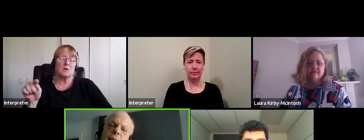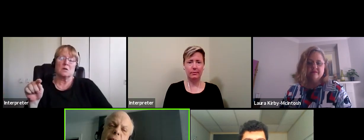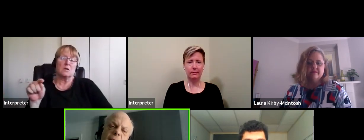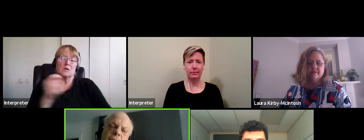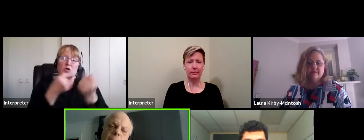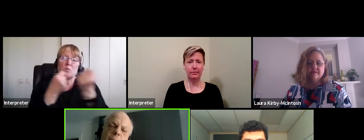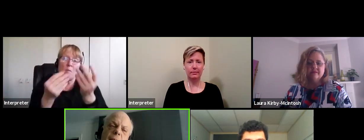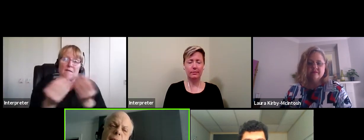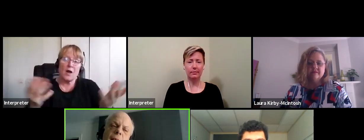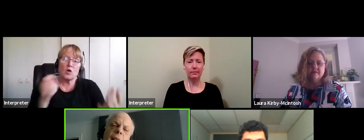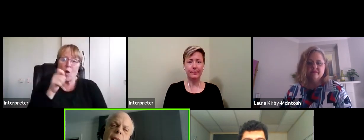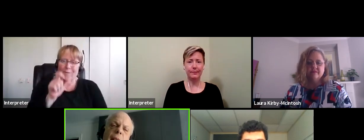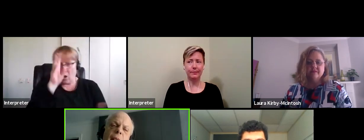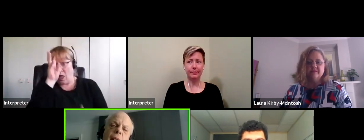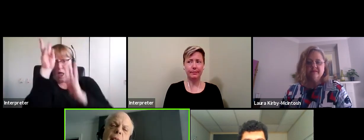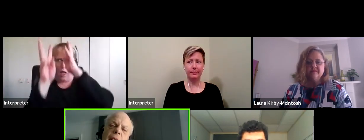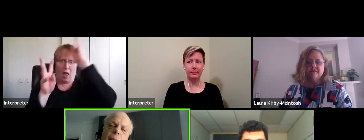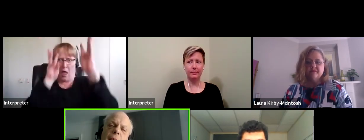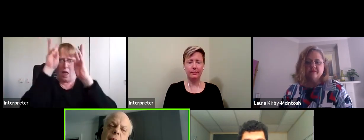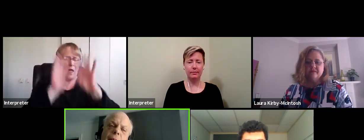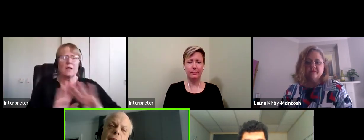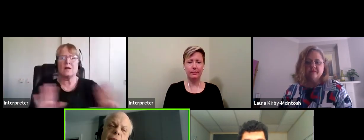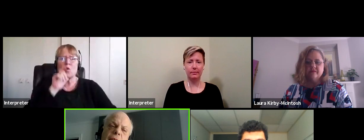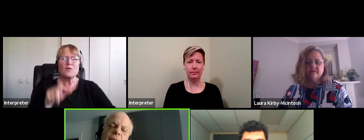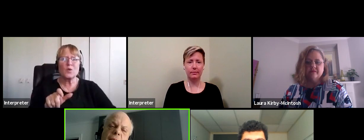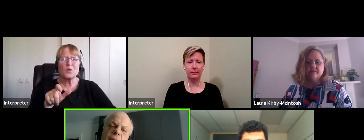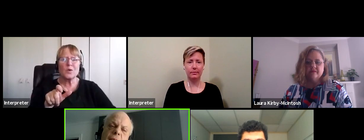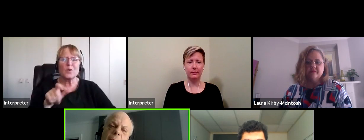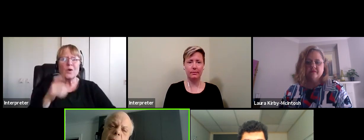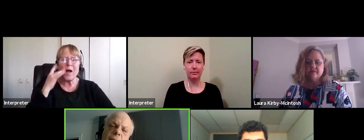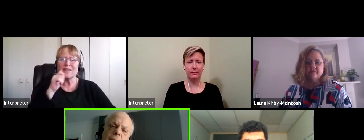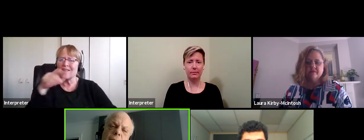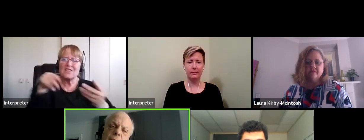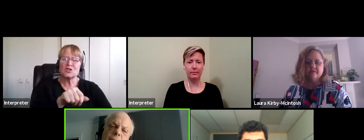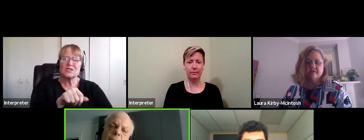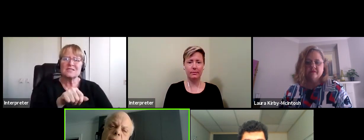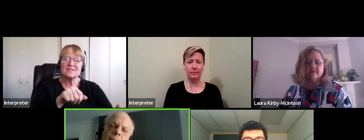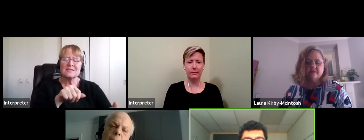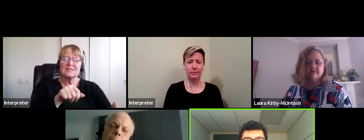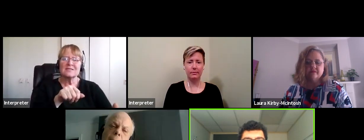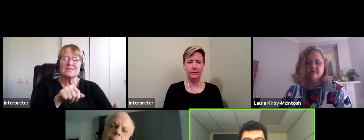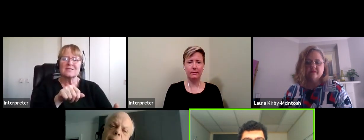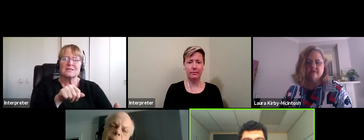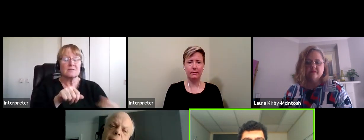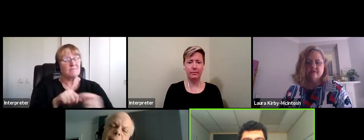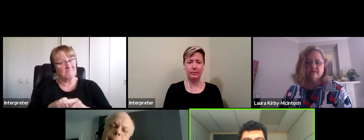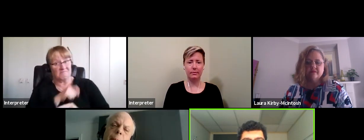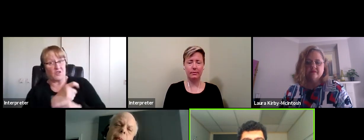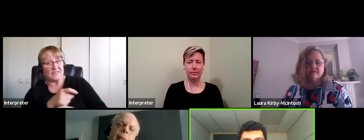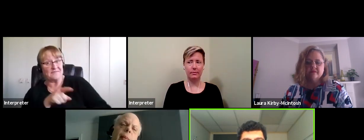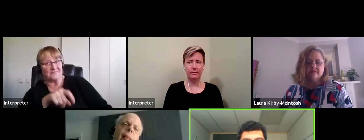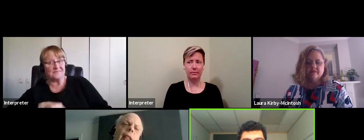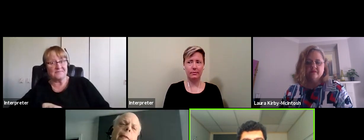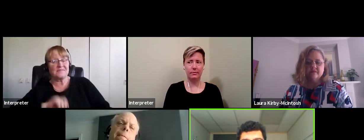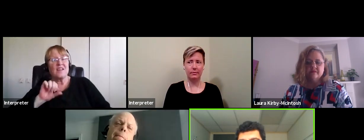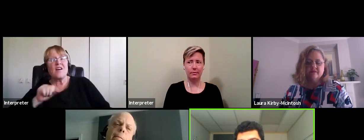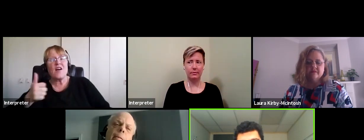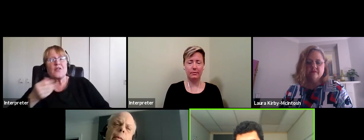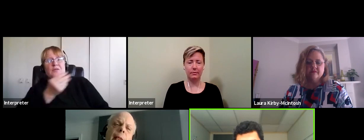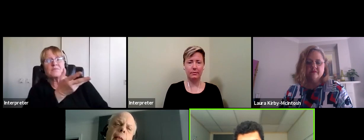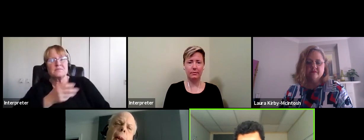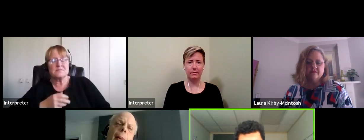to reinvent the same wheel at greater cost, greater inefficiency, and taking much longer. That's right. And the other thing is that there's a